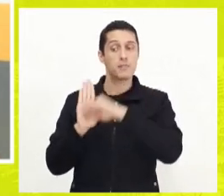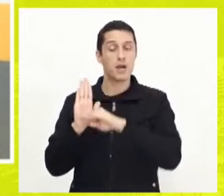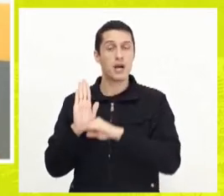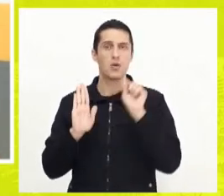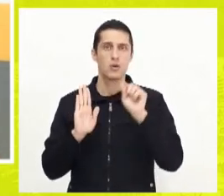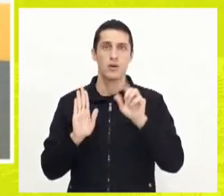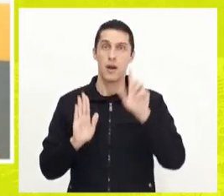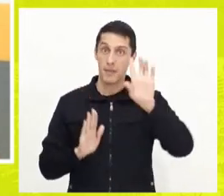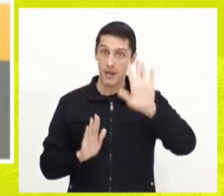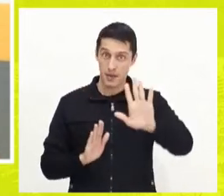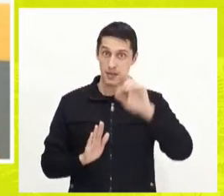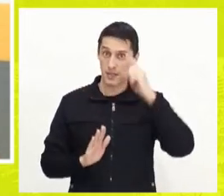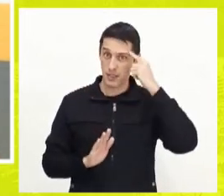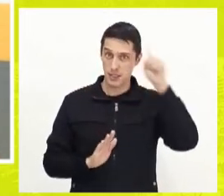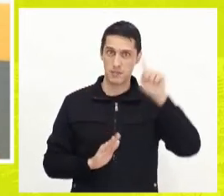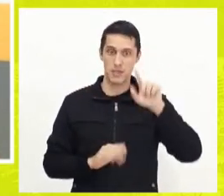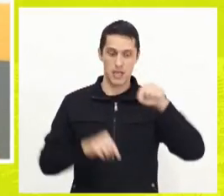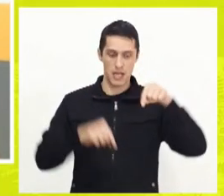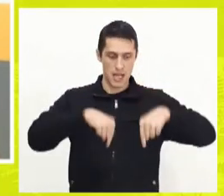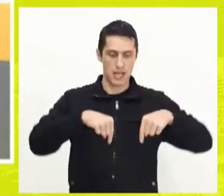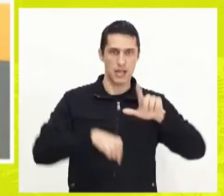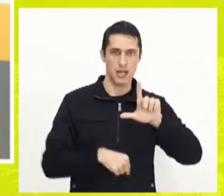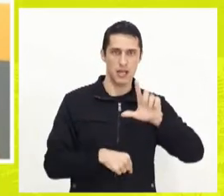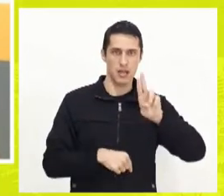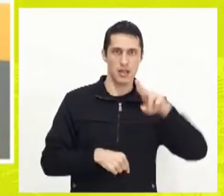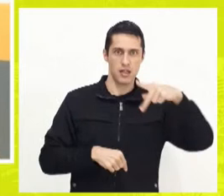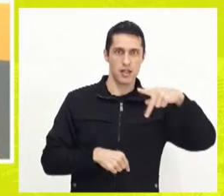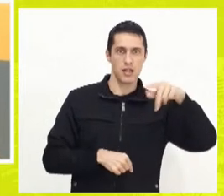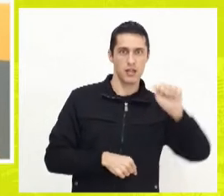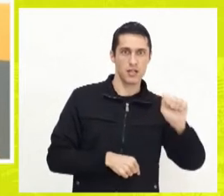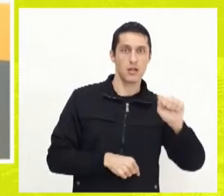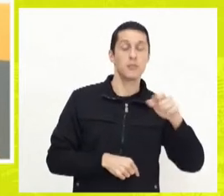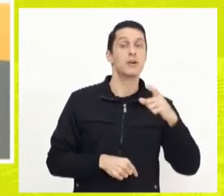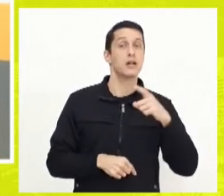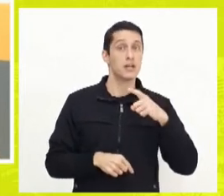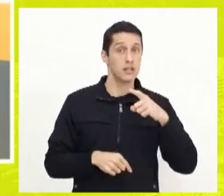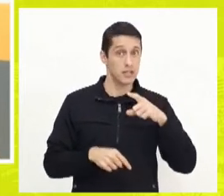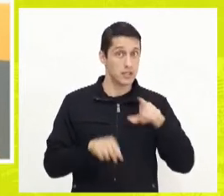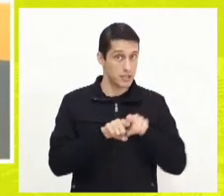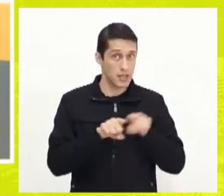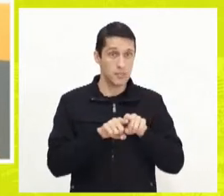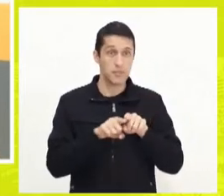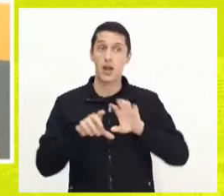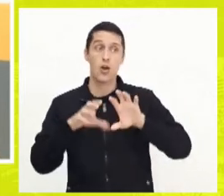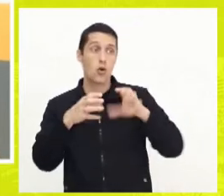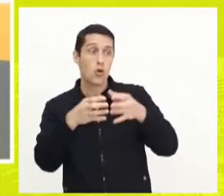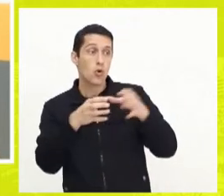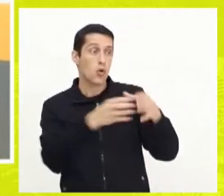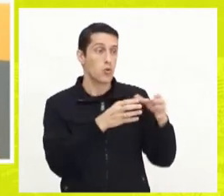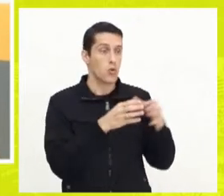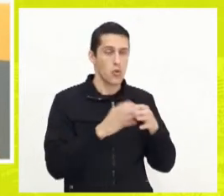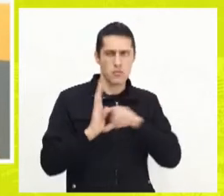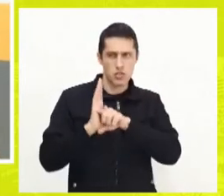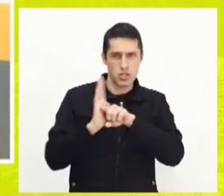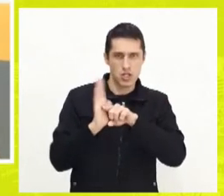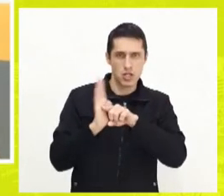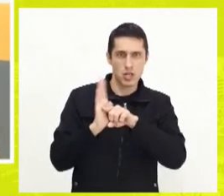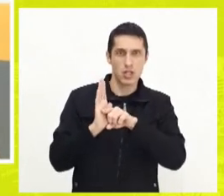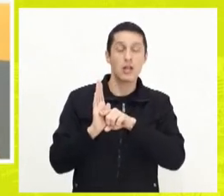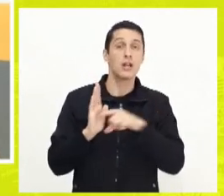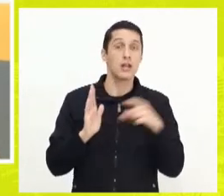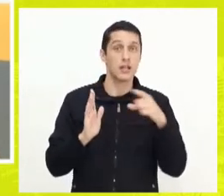remember that we at lupa and all other agencies in fact jackie are seeing the theories